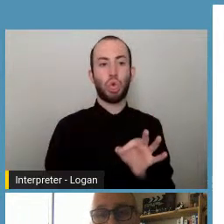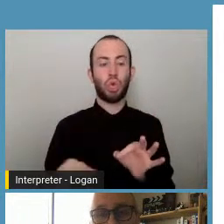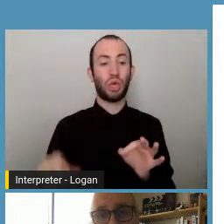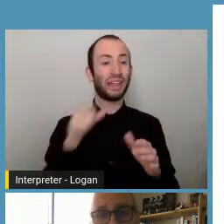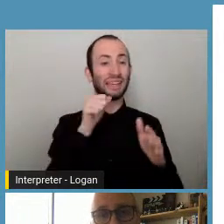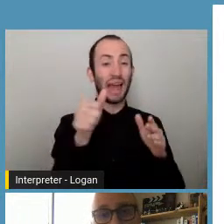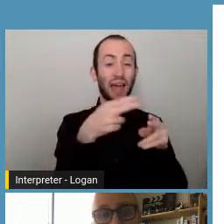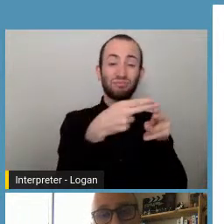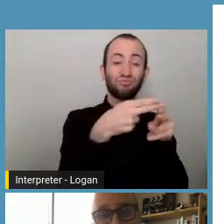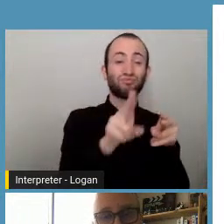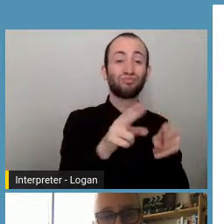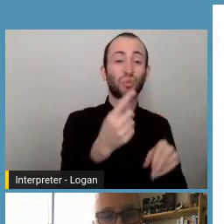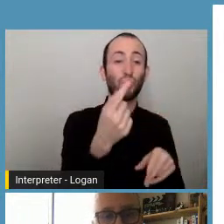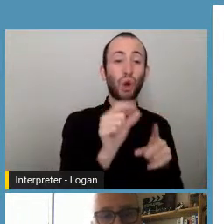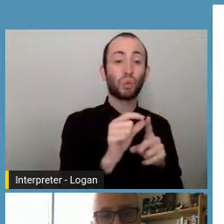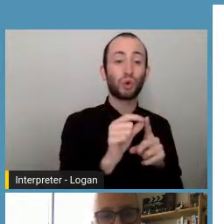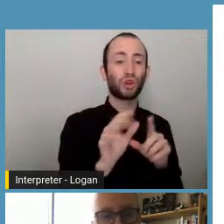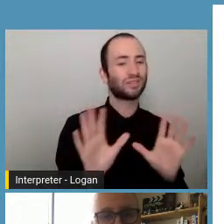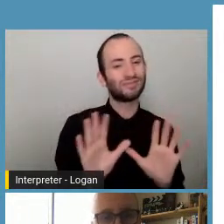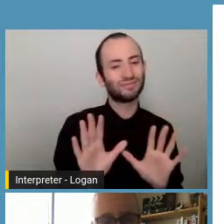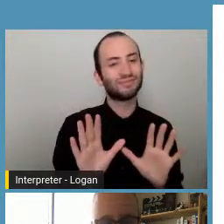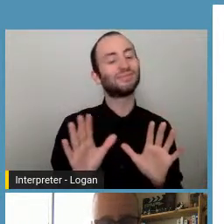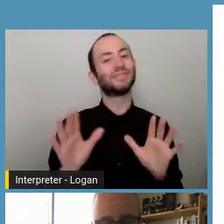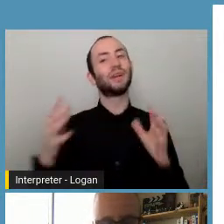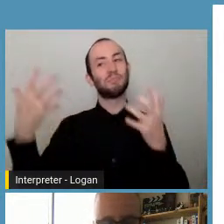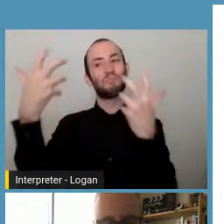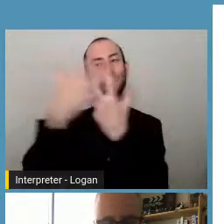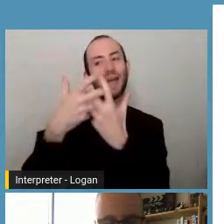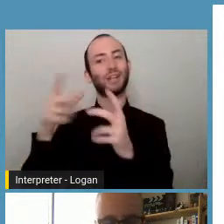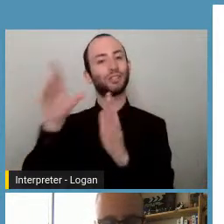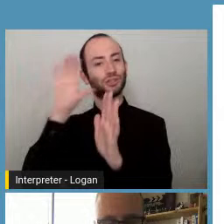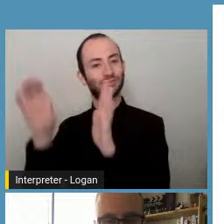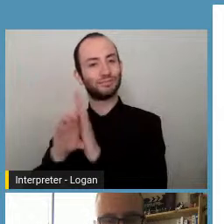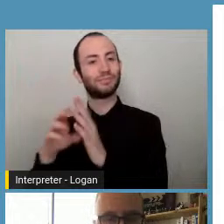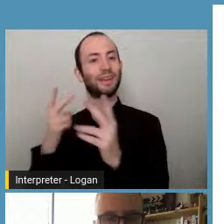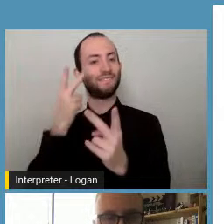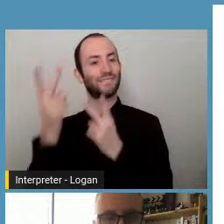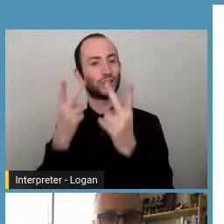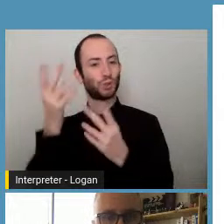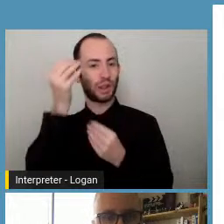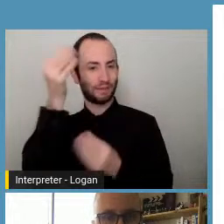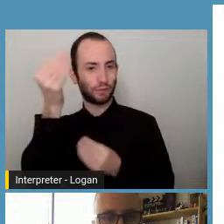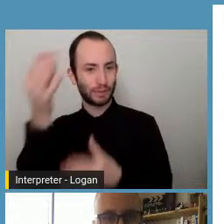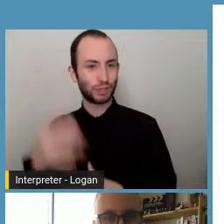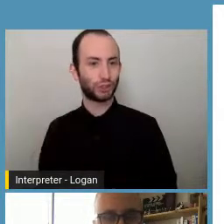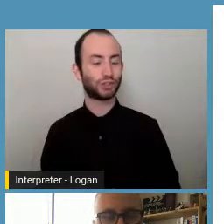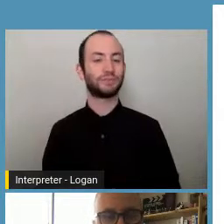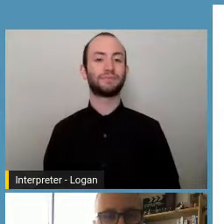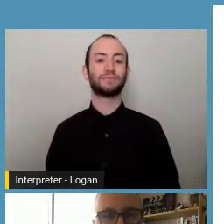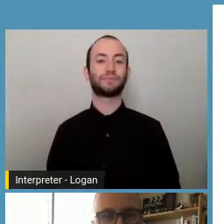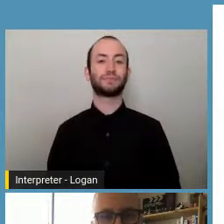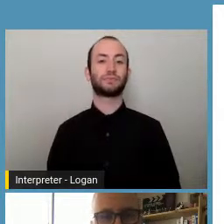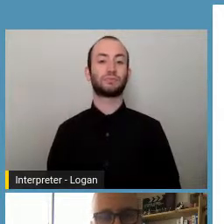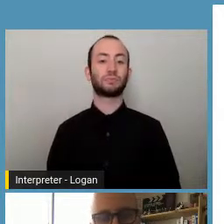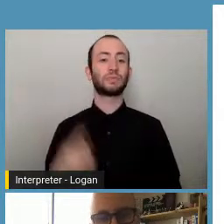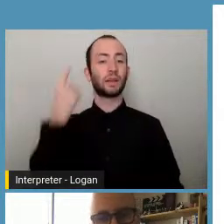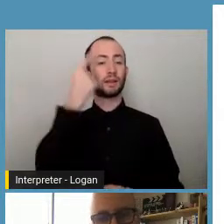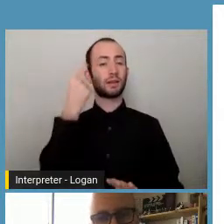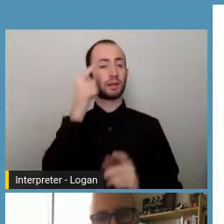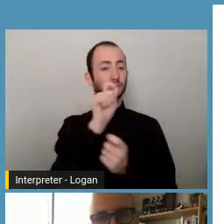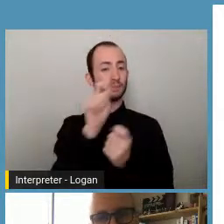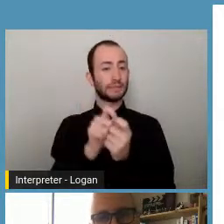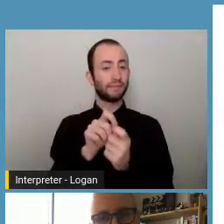them match up with, the visual information that's being presented as well. Thinking specifically about